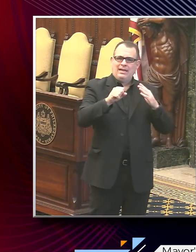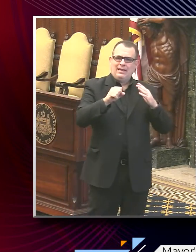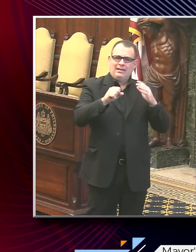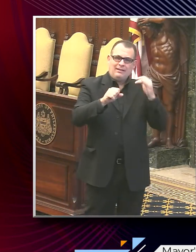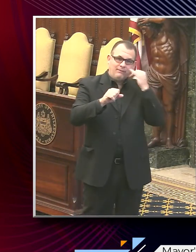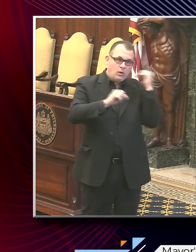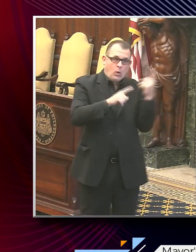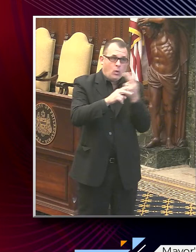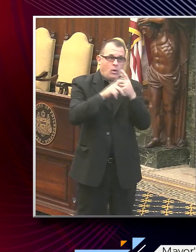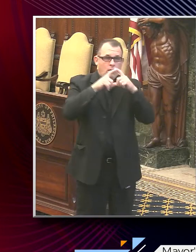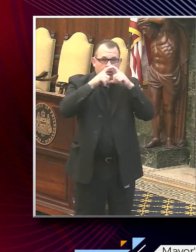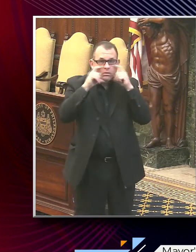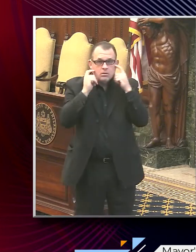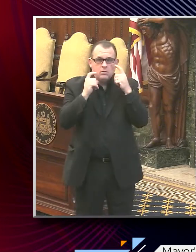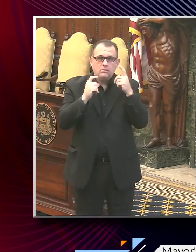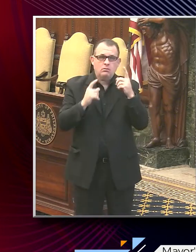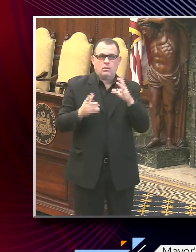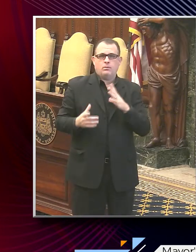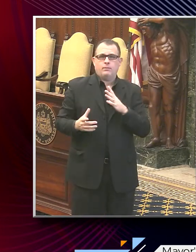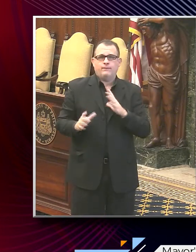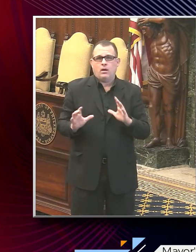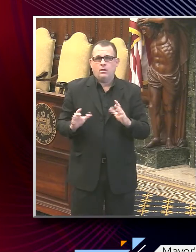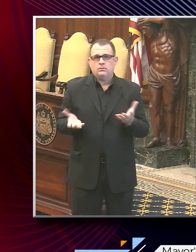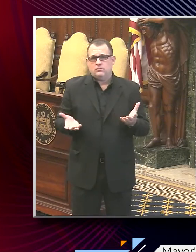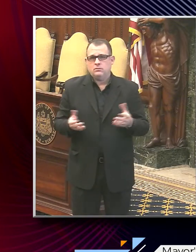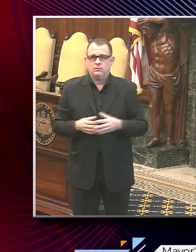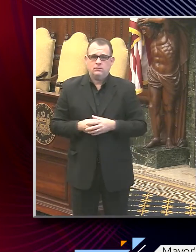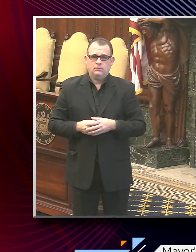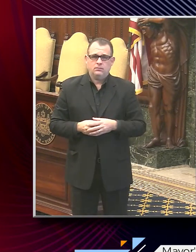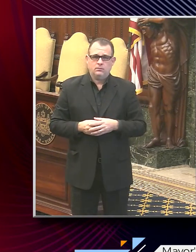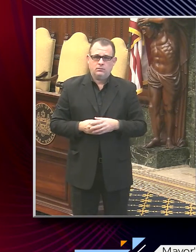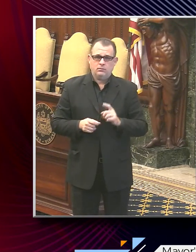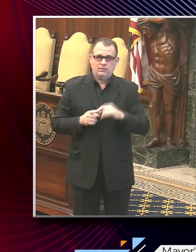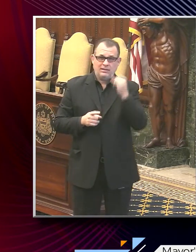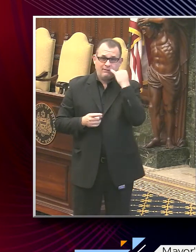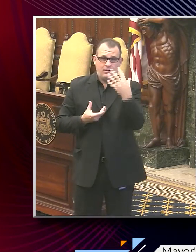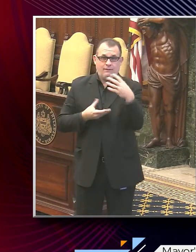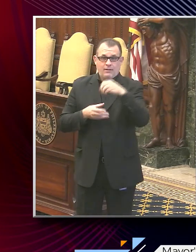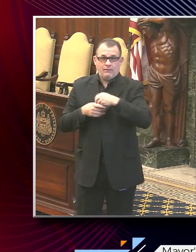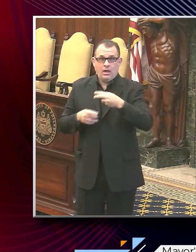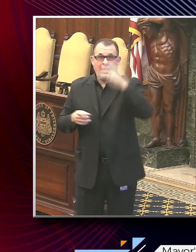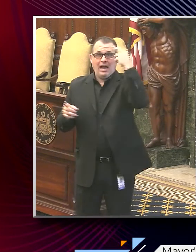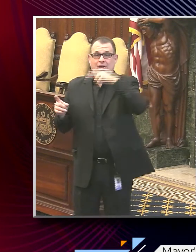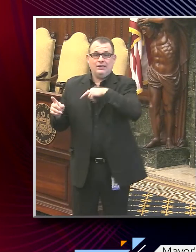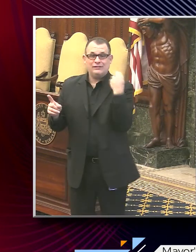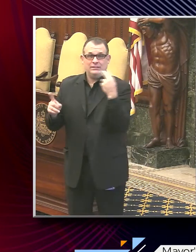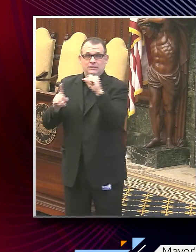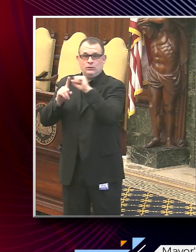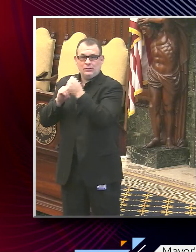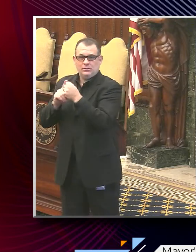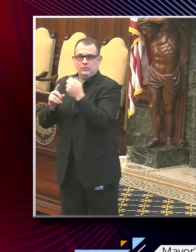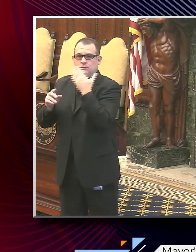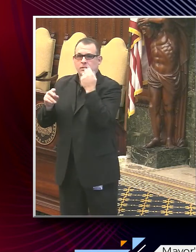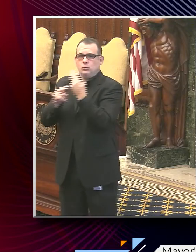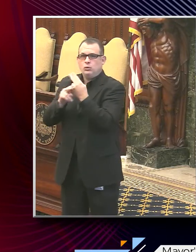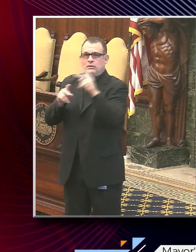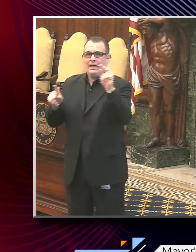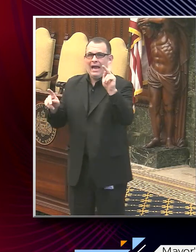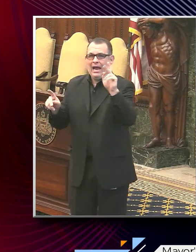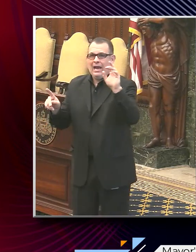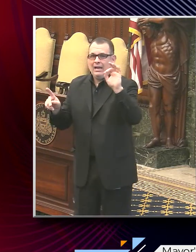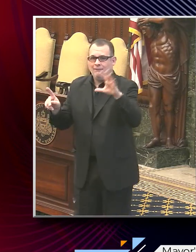going to be doing fine. And if people are in a high risk situation, then it'd be better for them to use the KN95 or the surgical